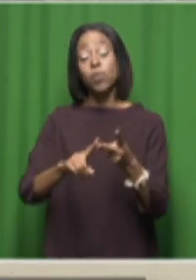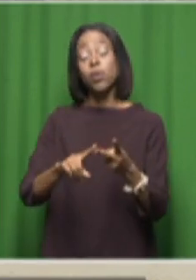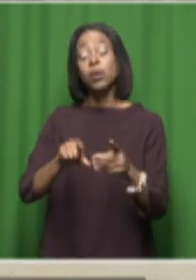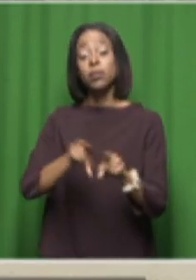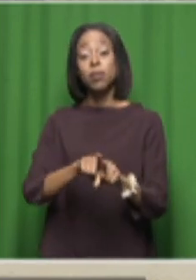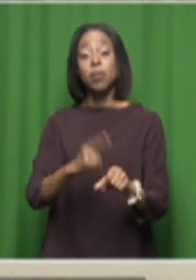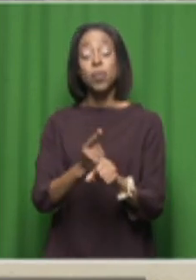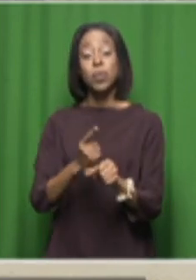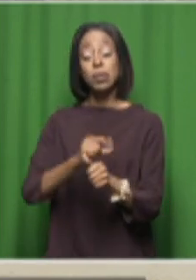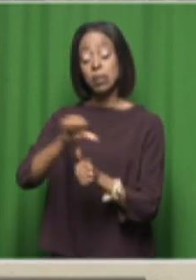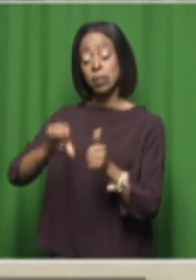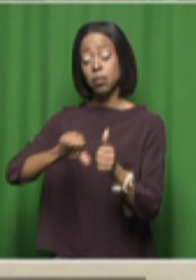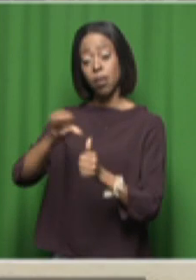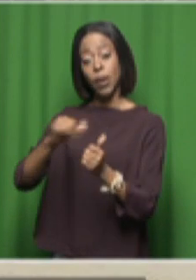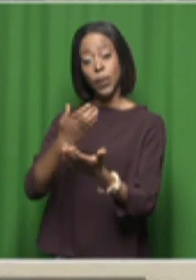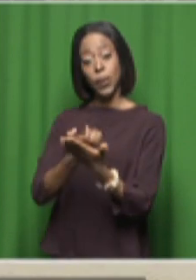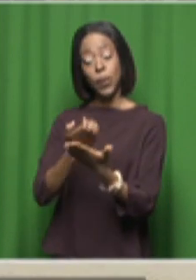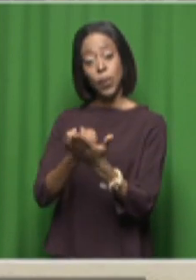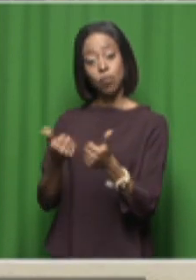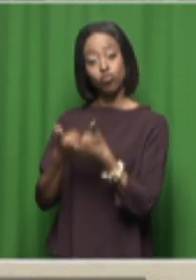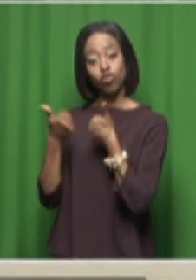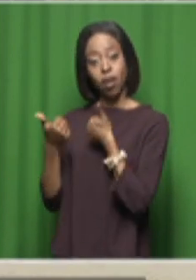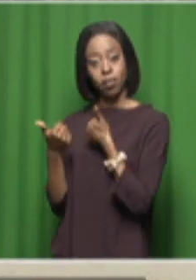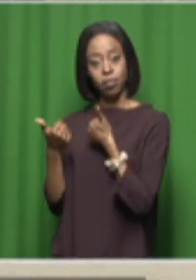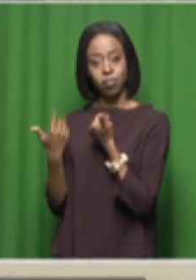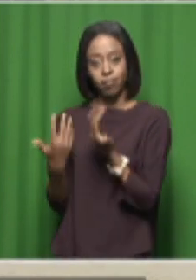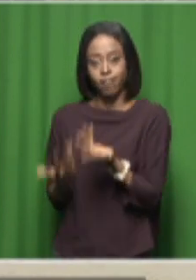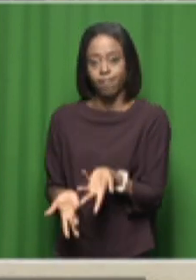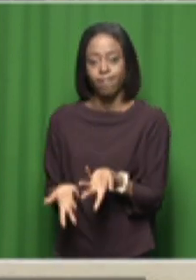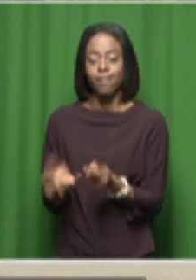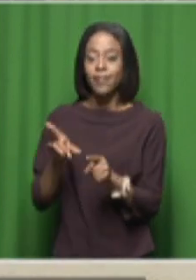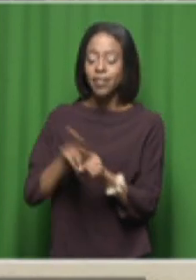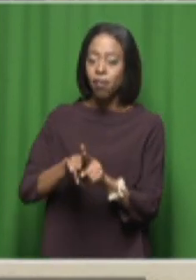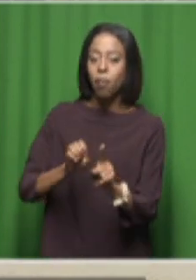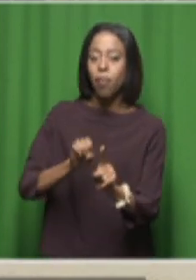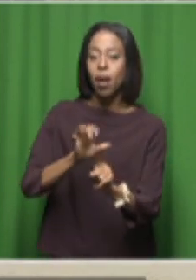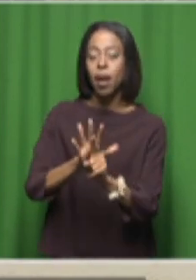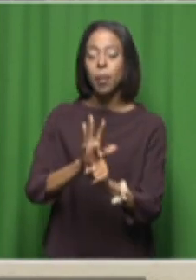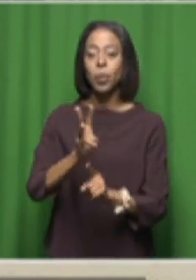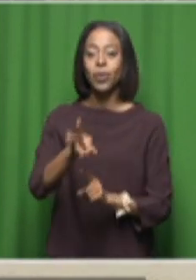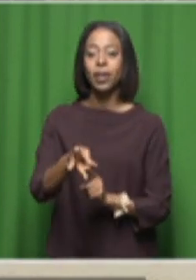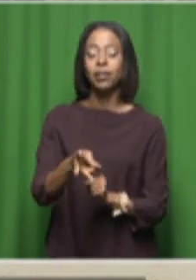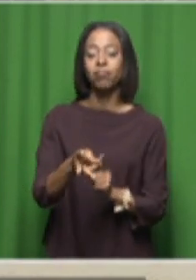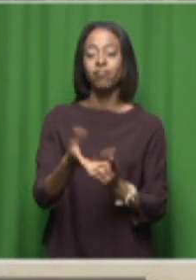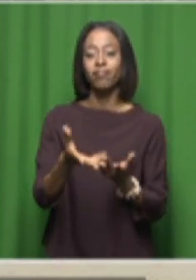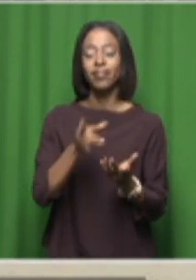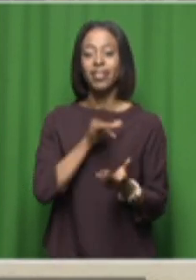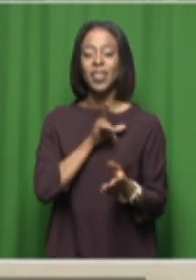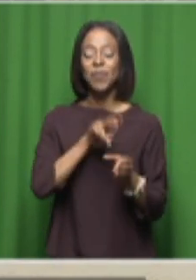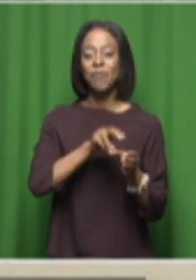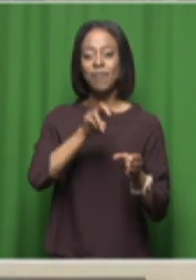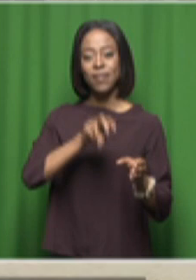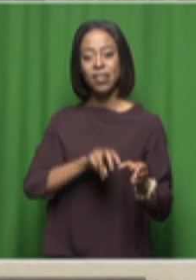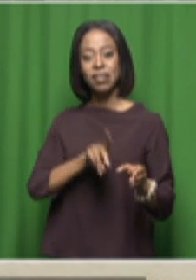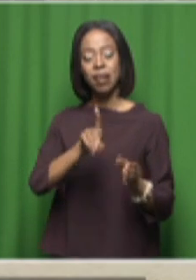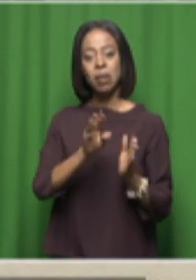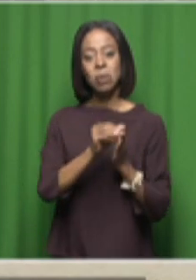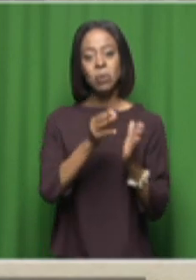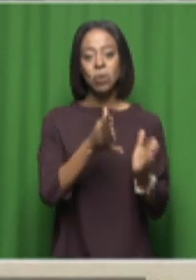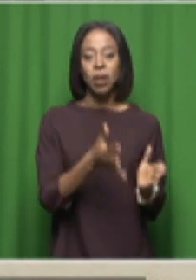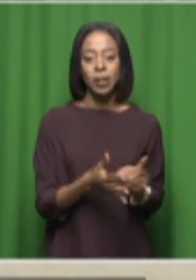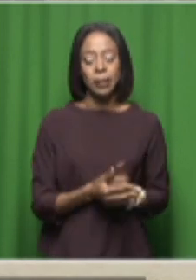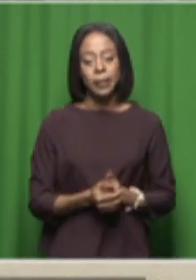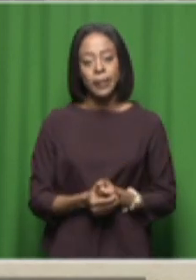have socioeconomic ills that also impact on the dropout rates that these students